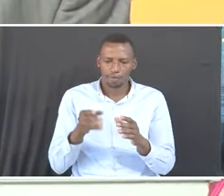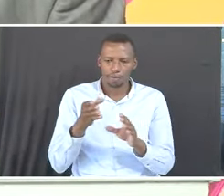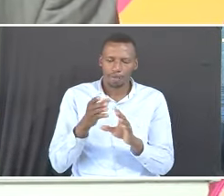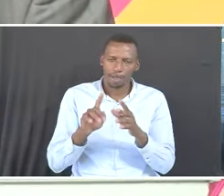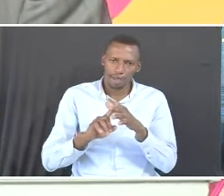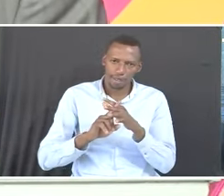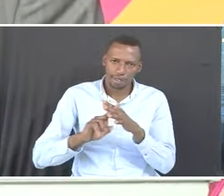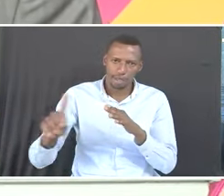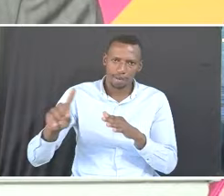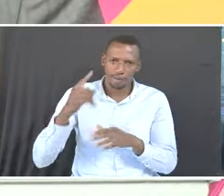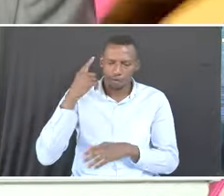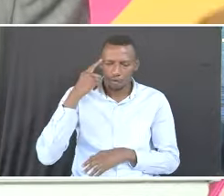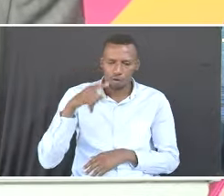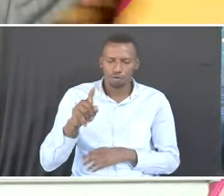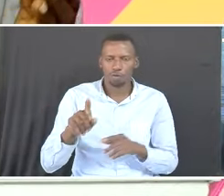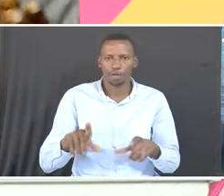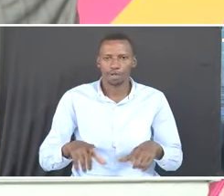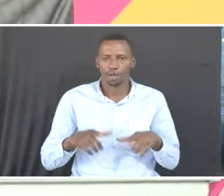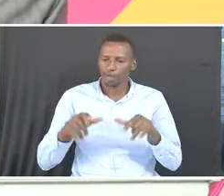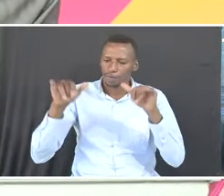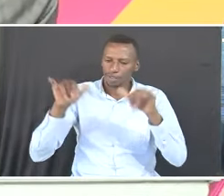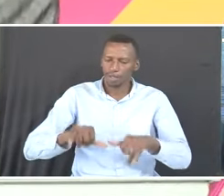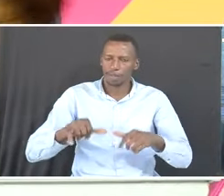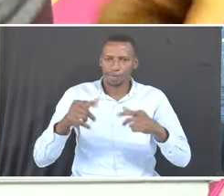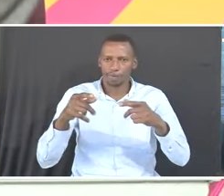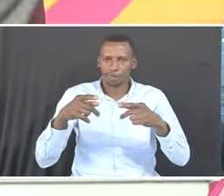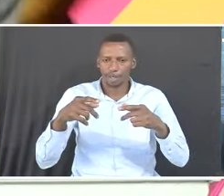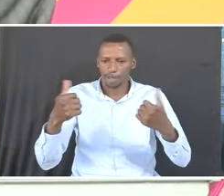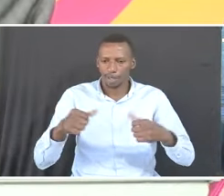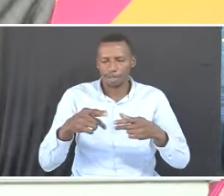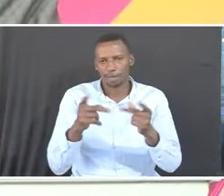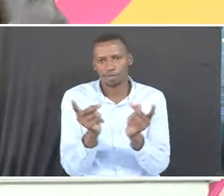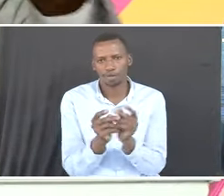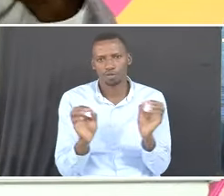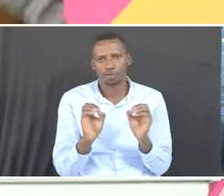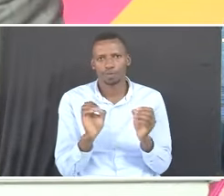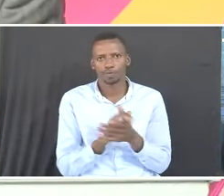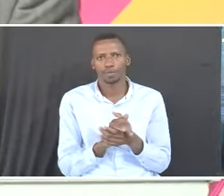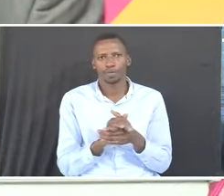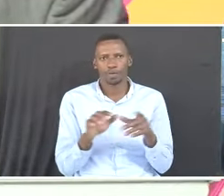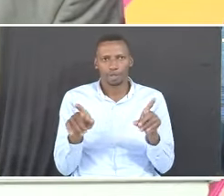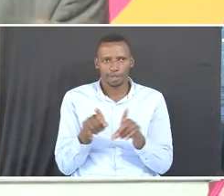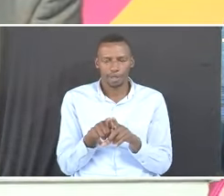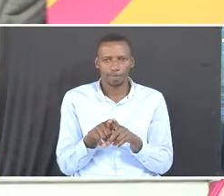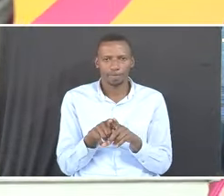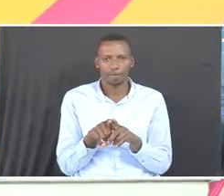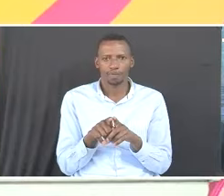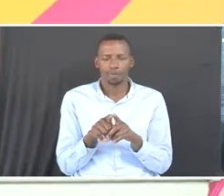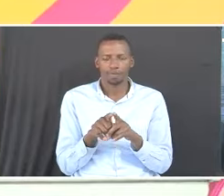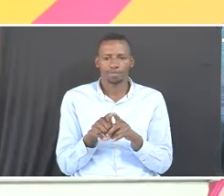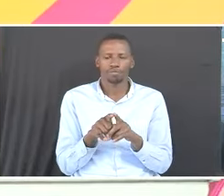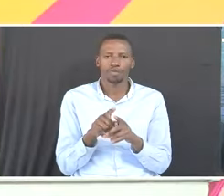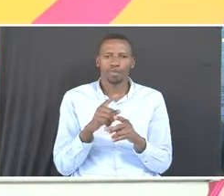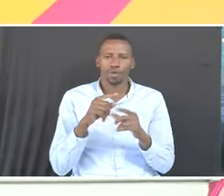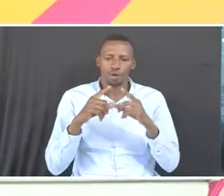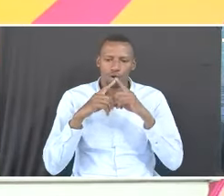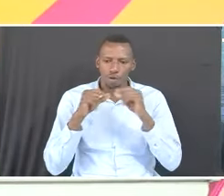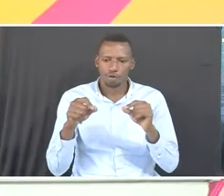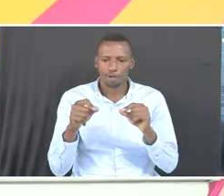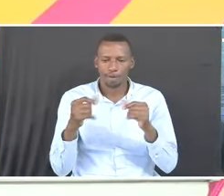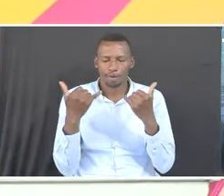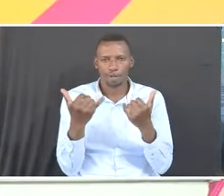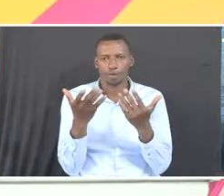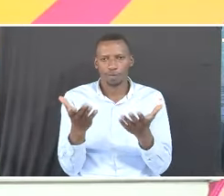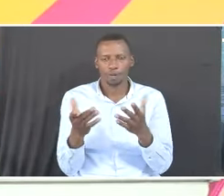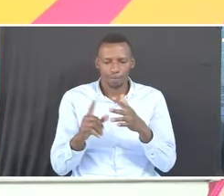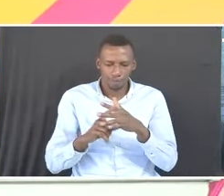For your life, do not stay anywhere. The same compelling instructions as we have already seen are right upon us. Escape for your